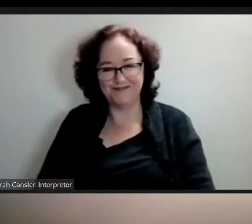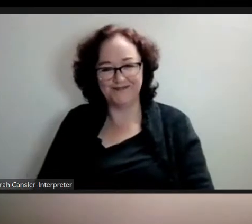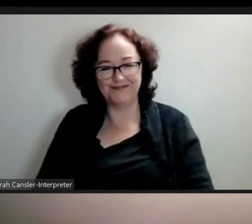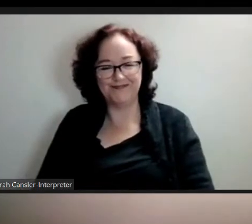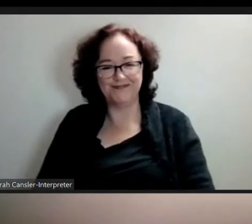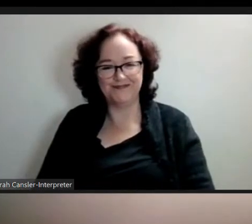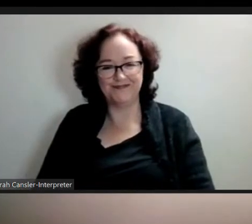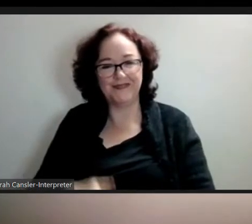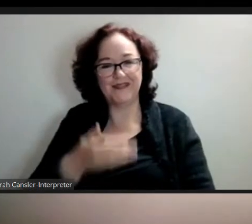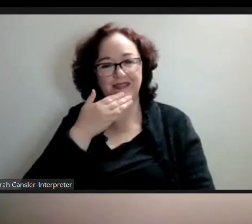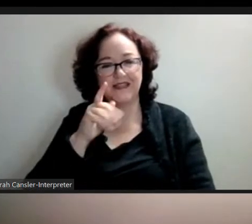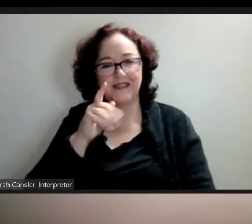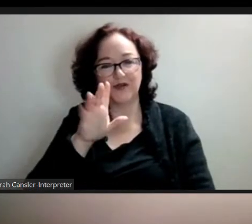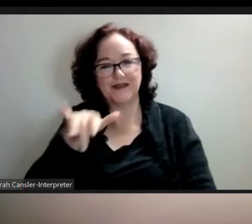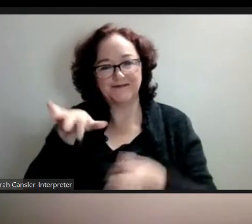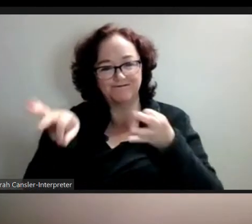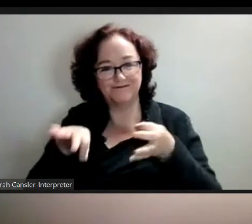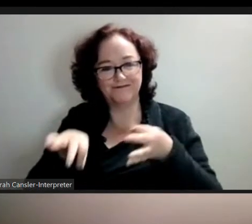Tony.